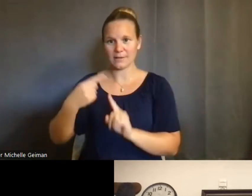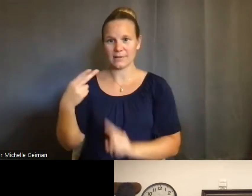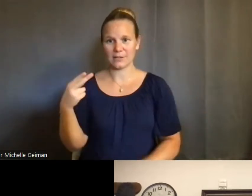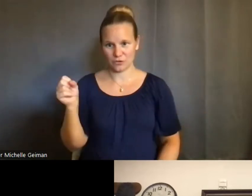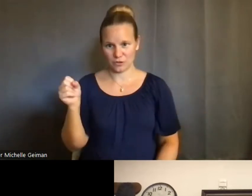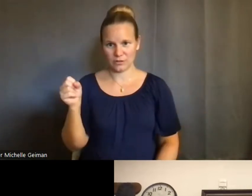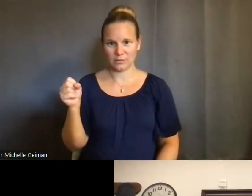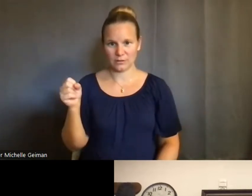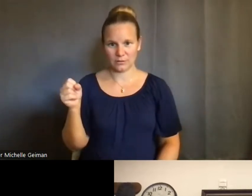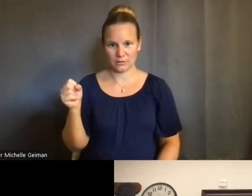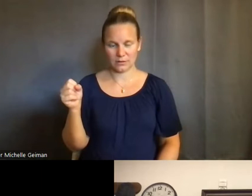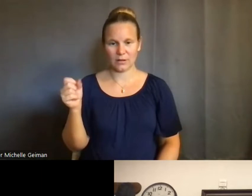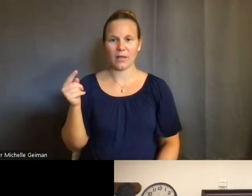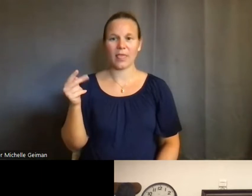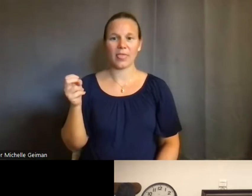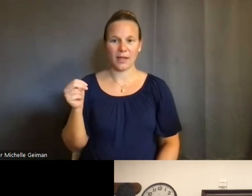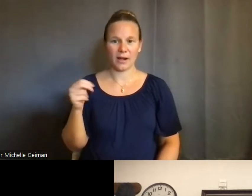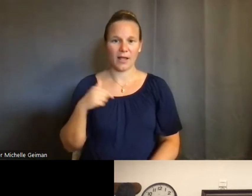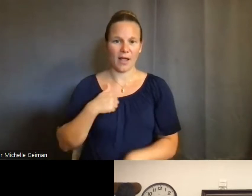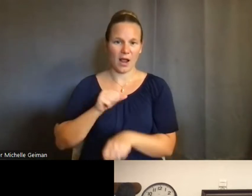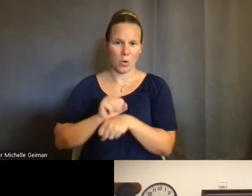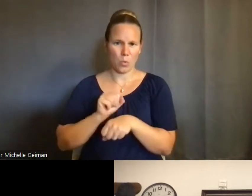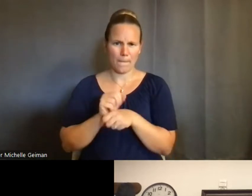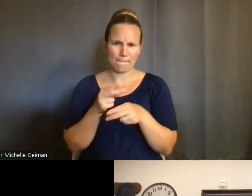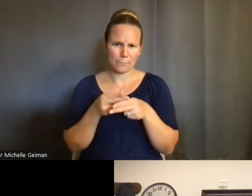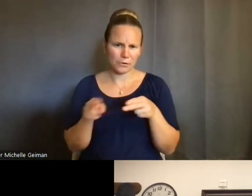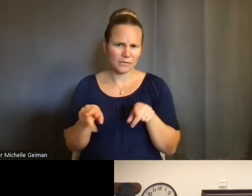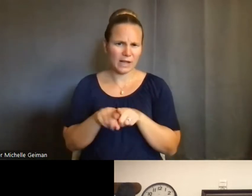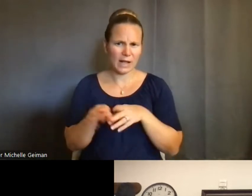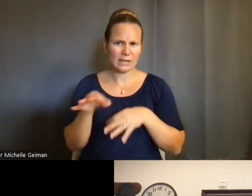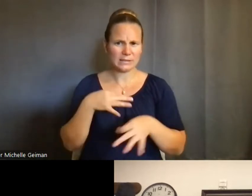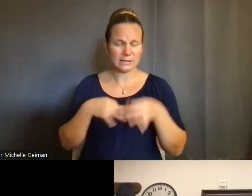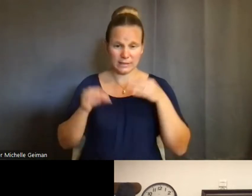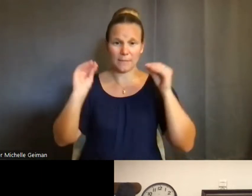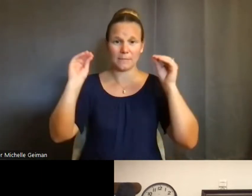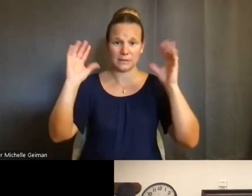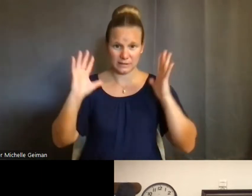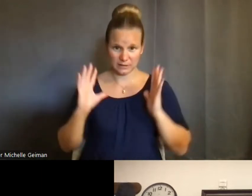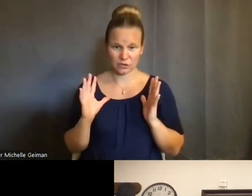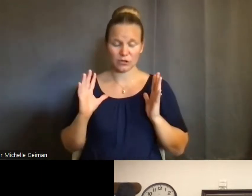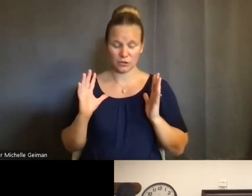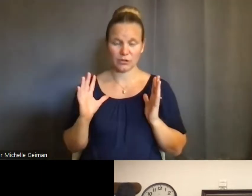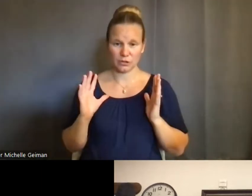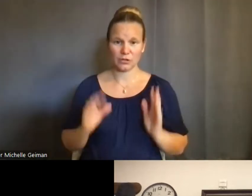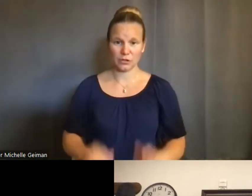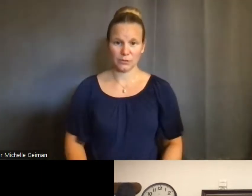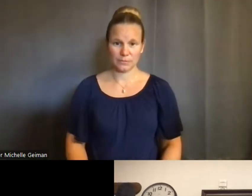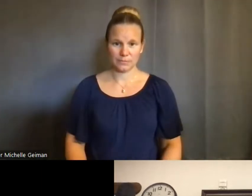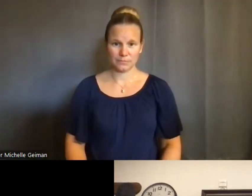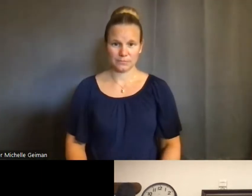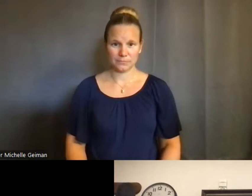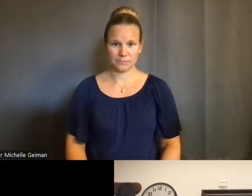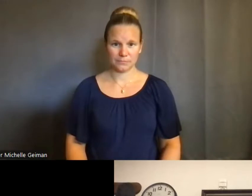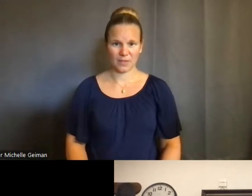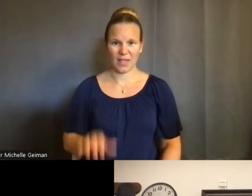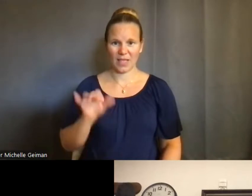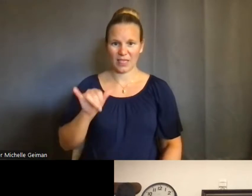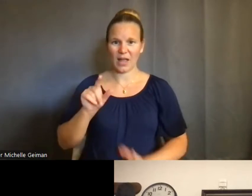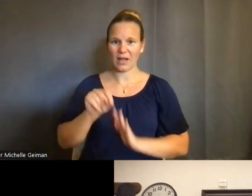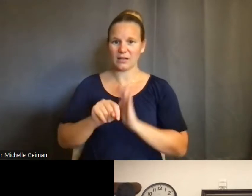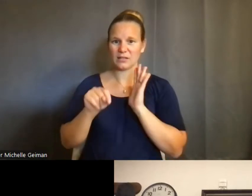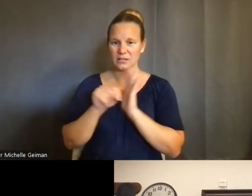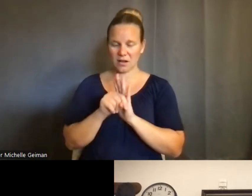then I worked briefly as a substitute teacher. At that time, the teaching market was very